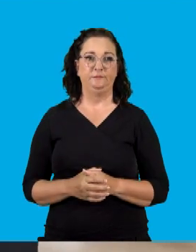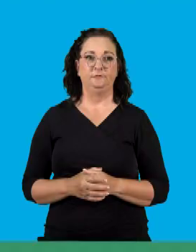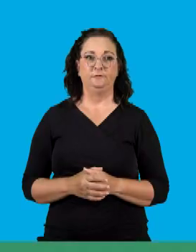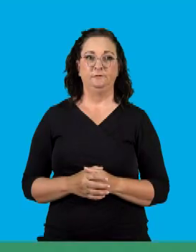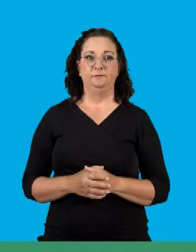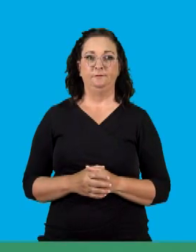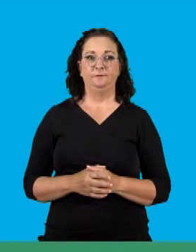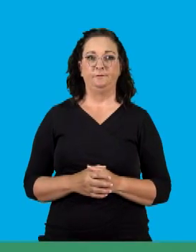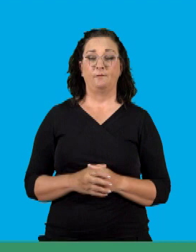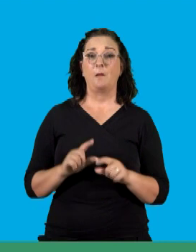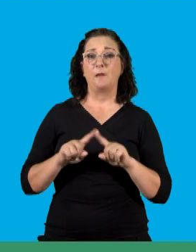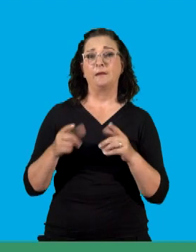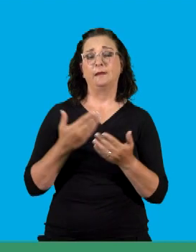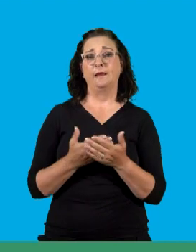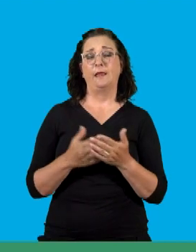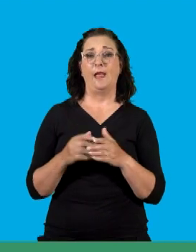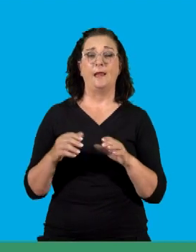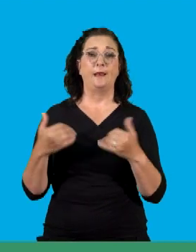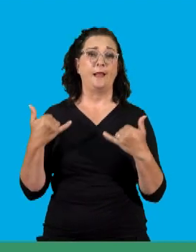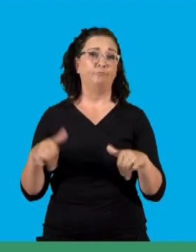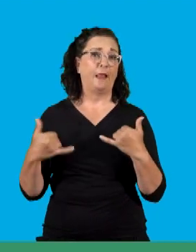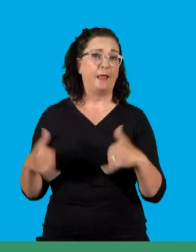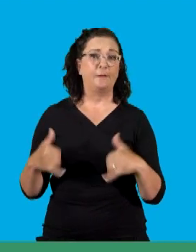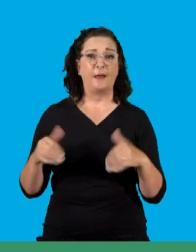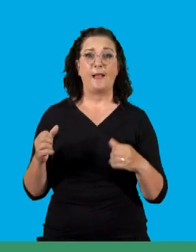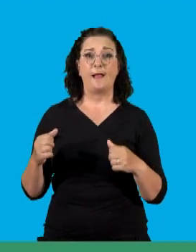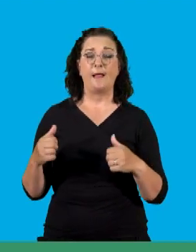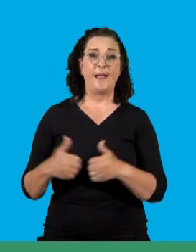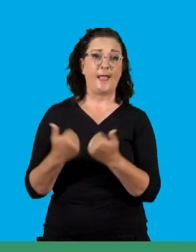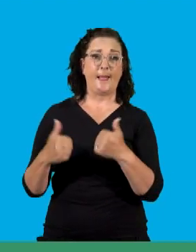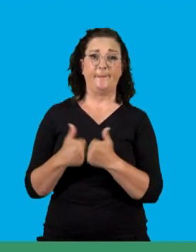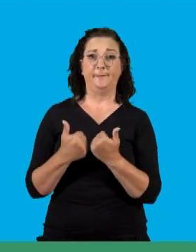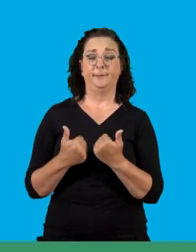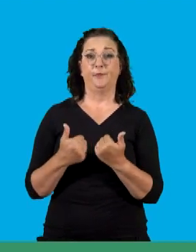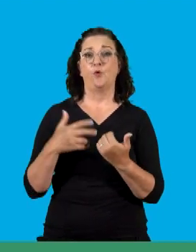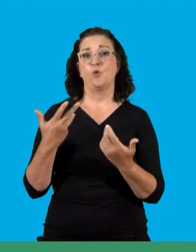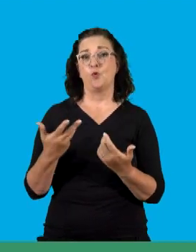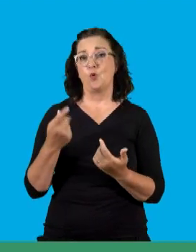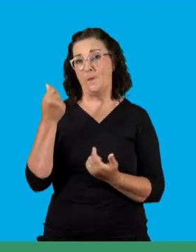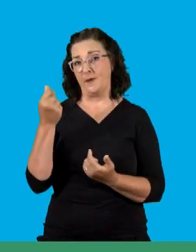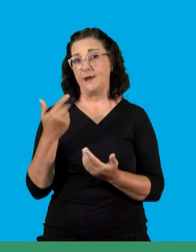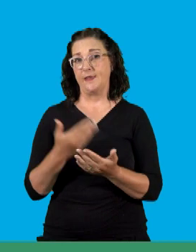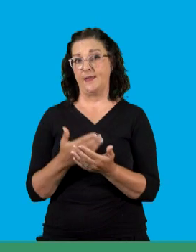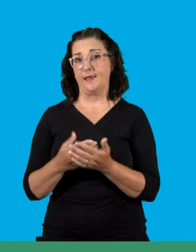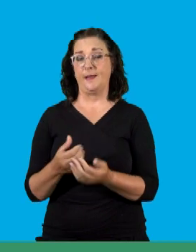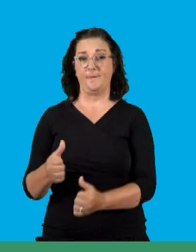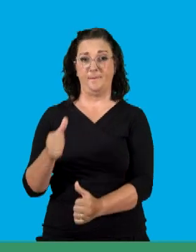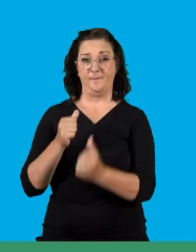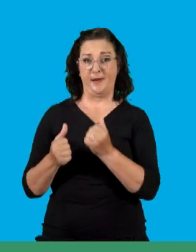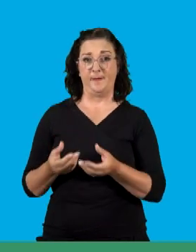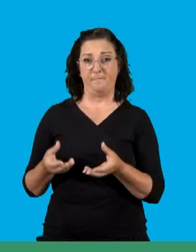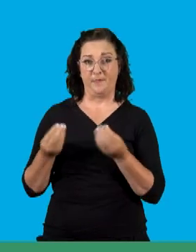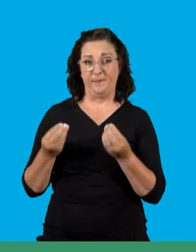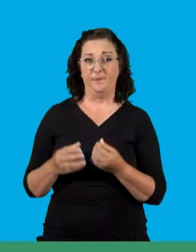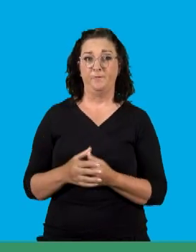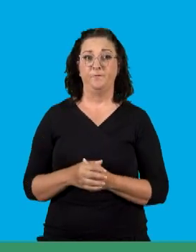It can take the form of playing games in the hope that some money could be won. So obviously gambling can take the form